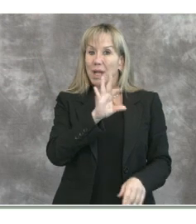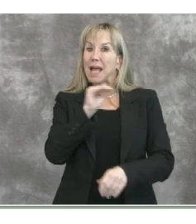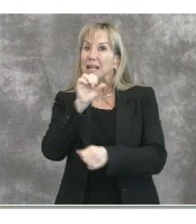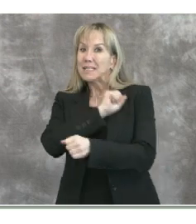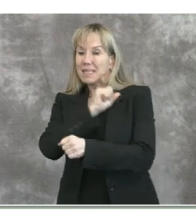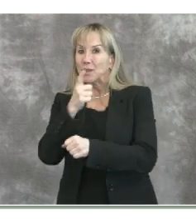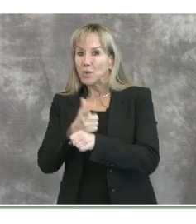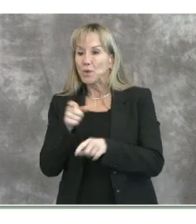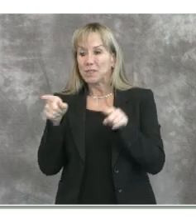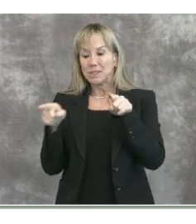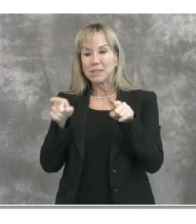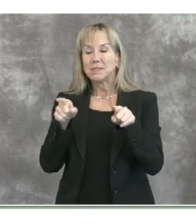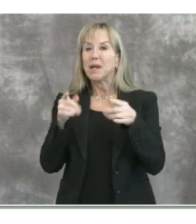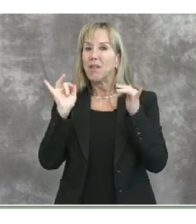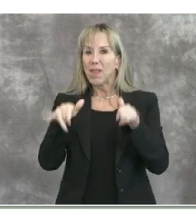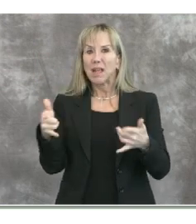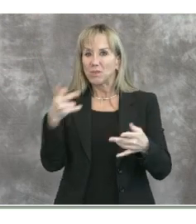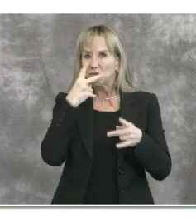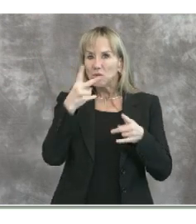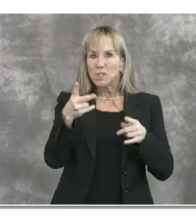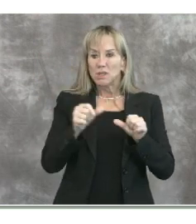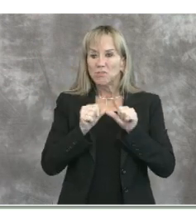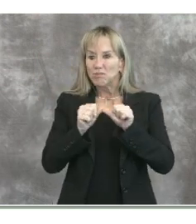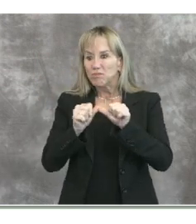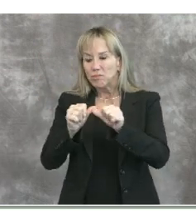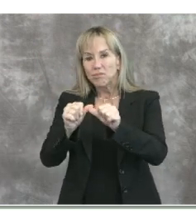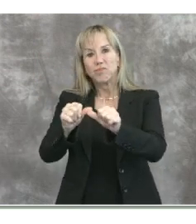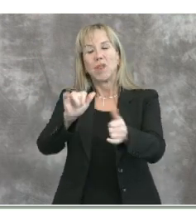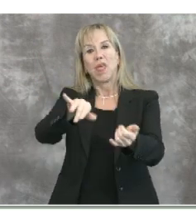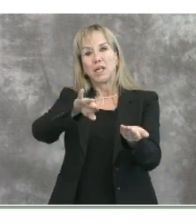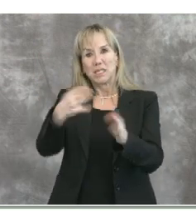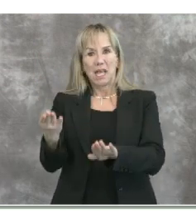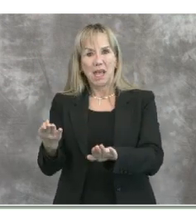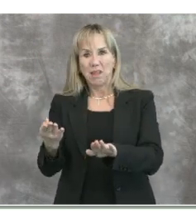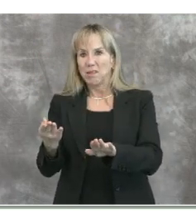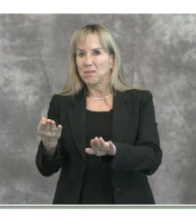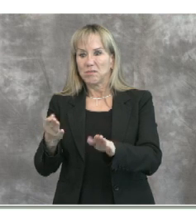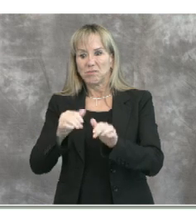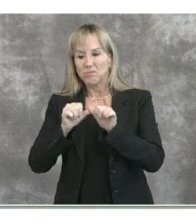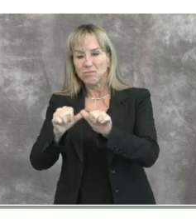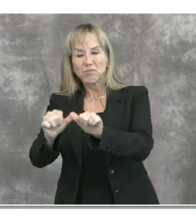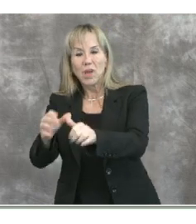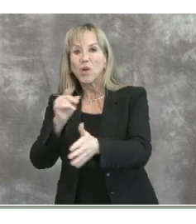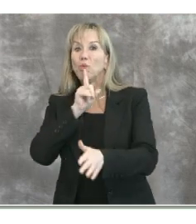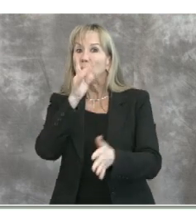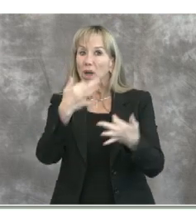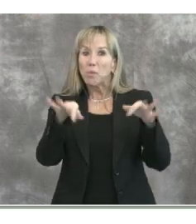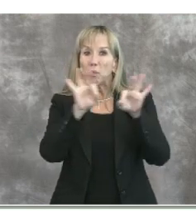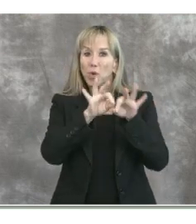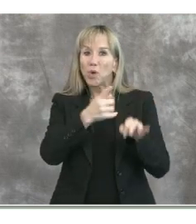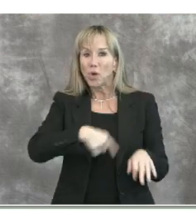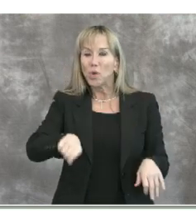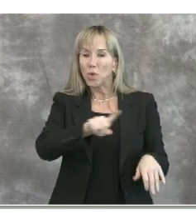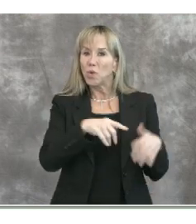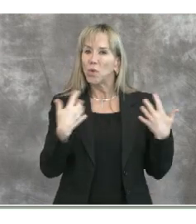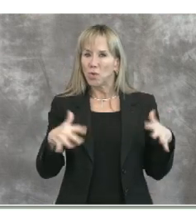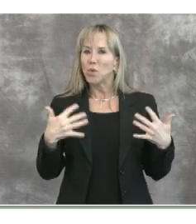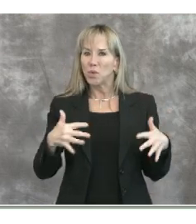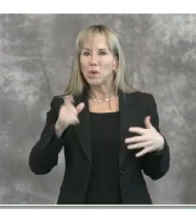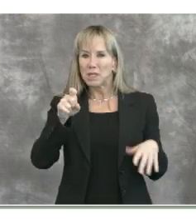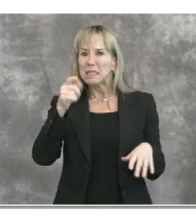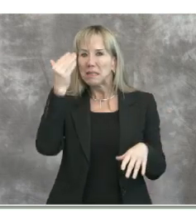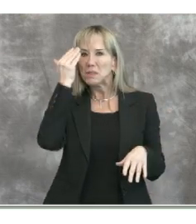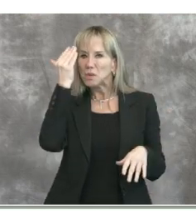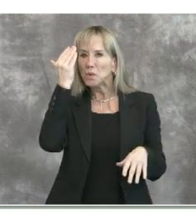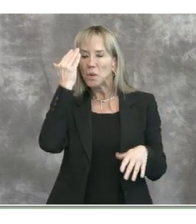are representations of prolonged periods of death beyond the initial wave, and it is vitally important to us here in San Diego County that